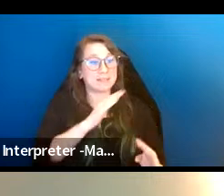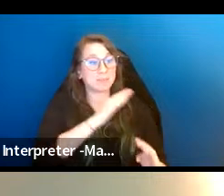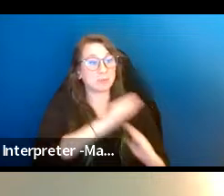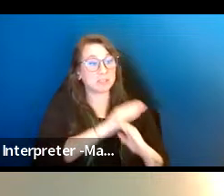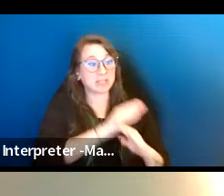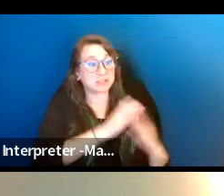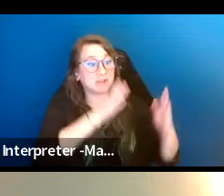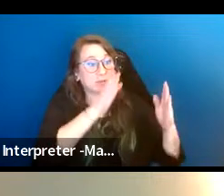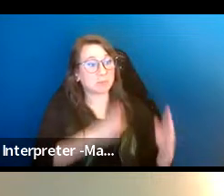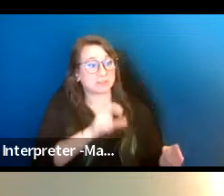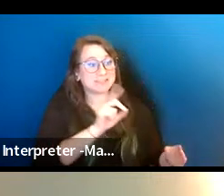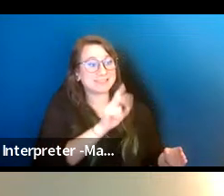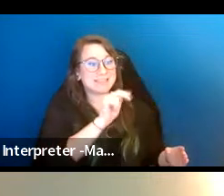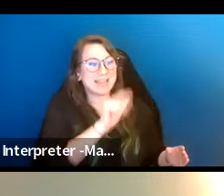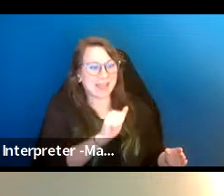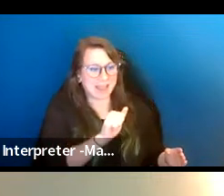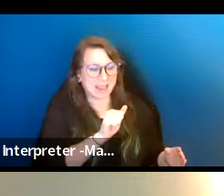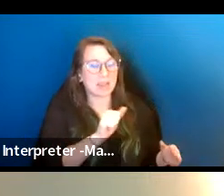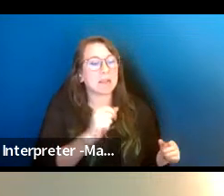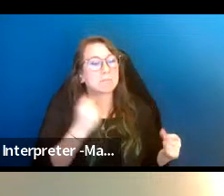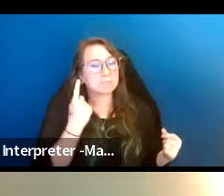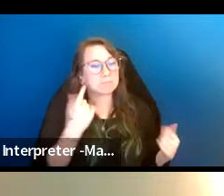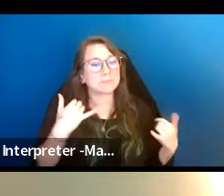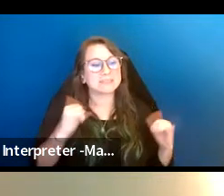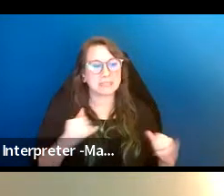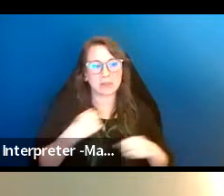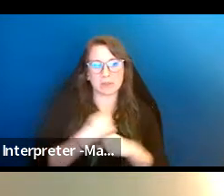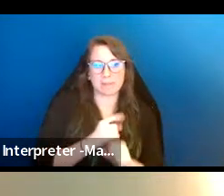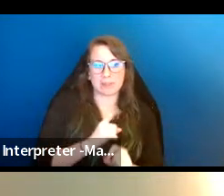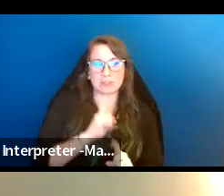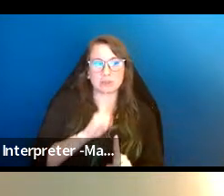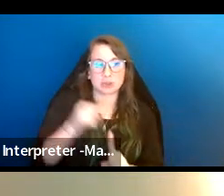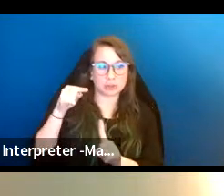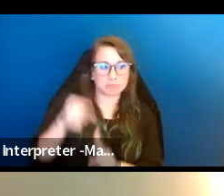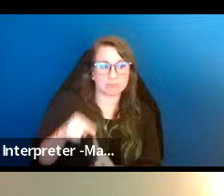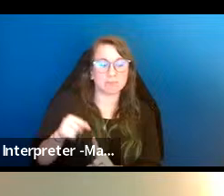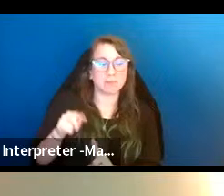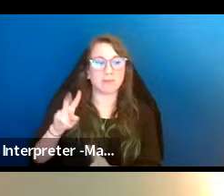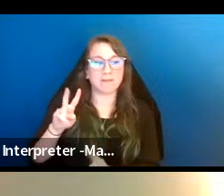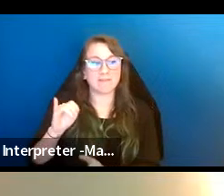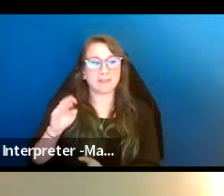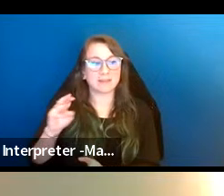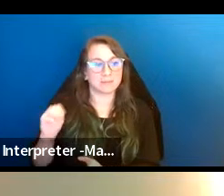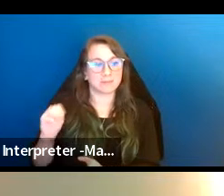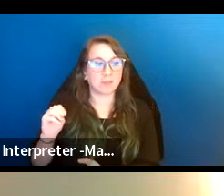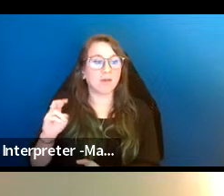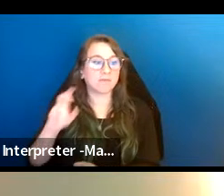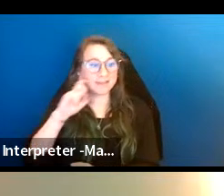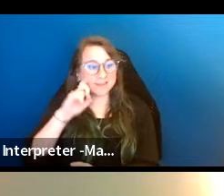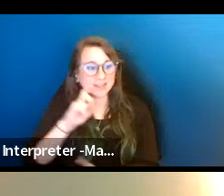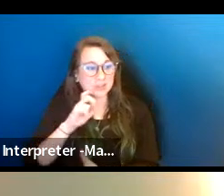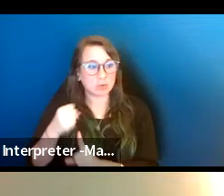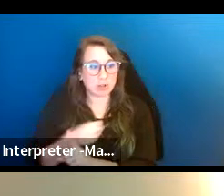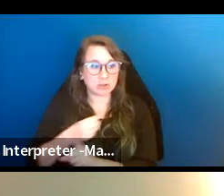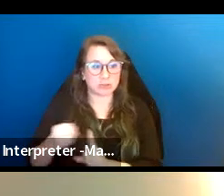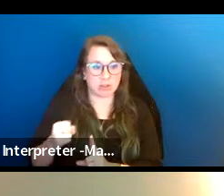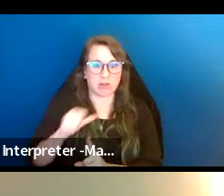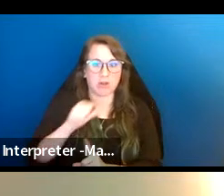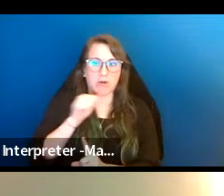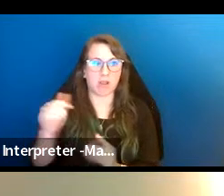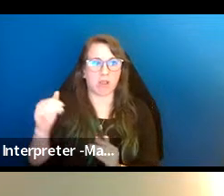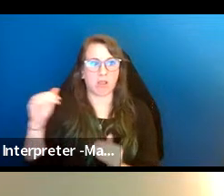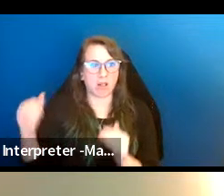person's DNA while still making sure that victims of sexual assault are not